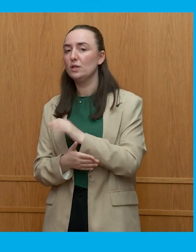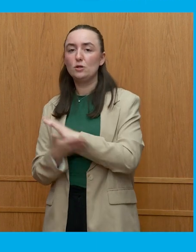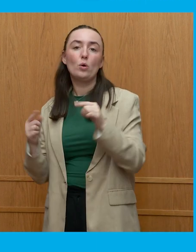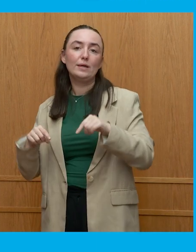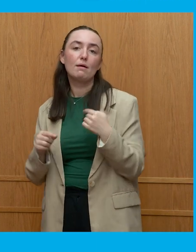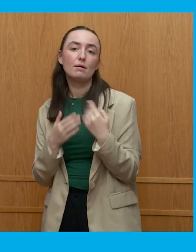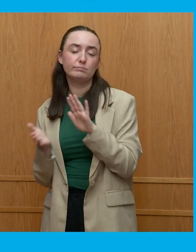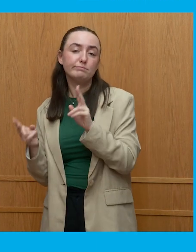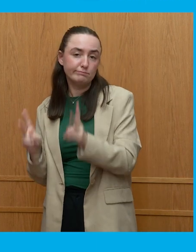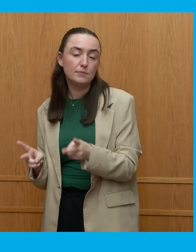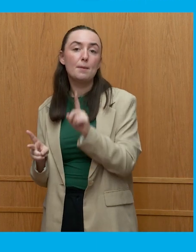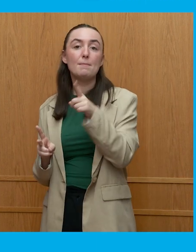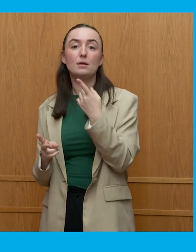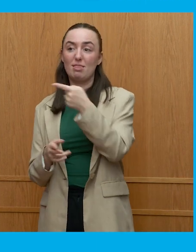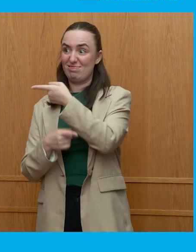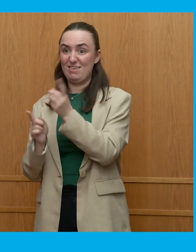see it, reasons for being against it.